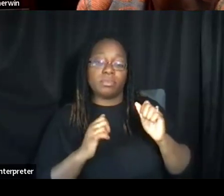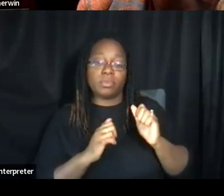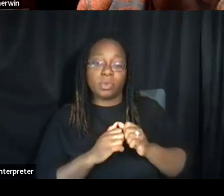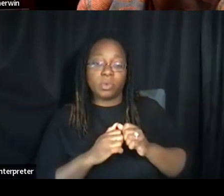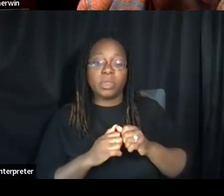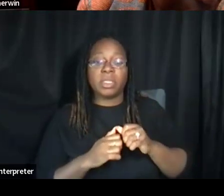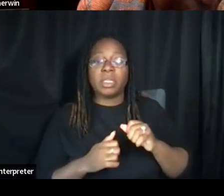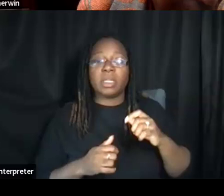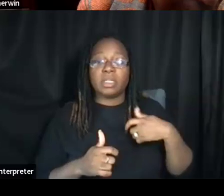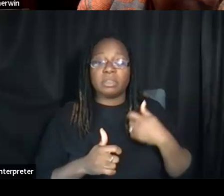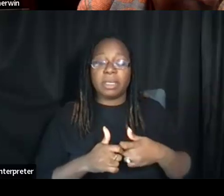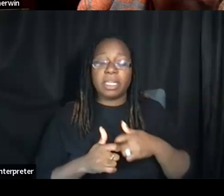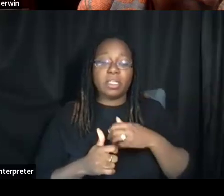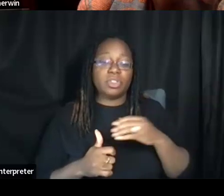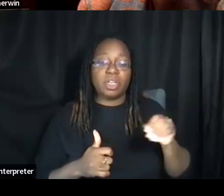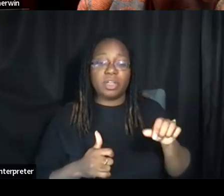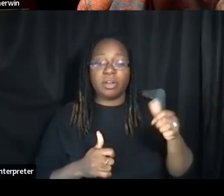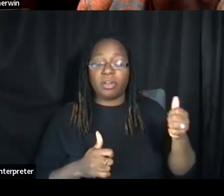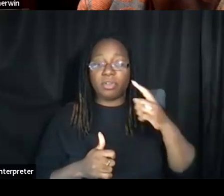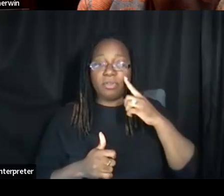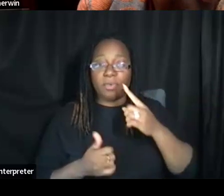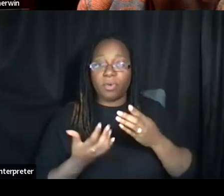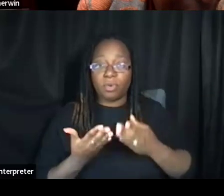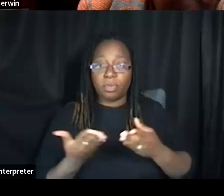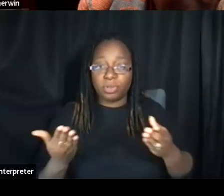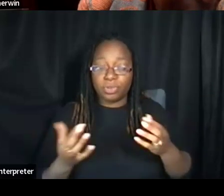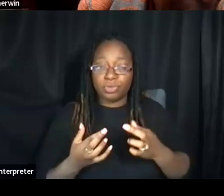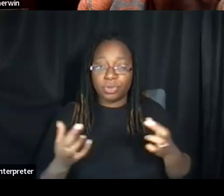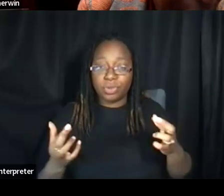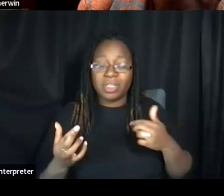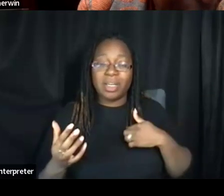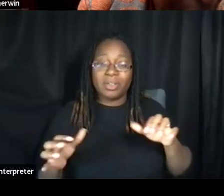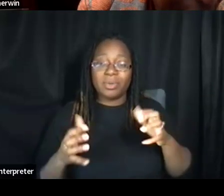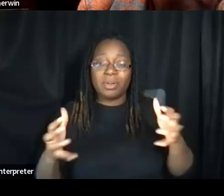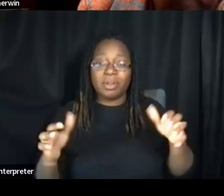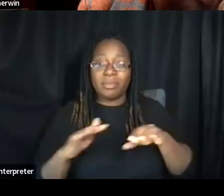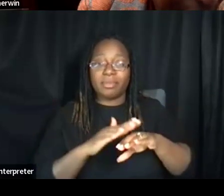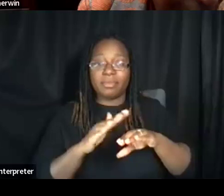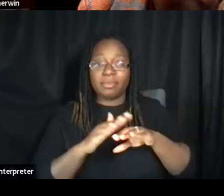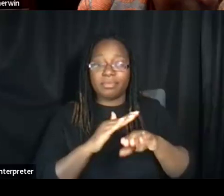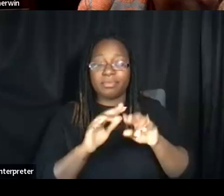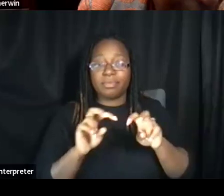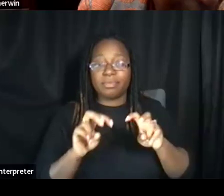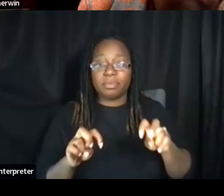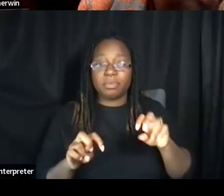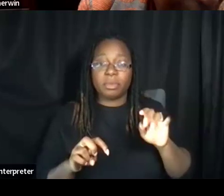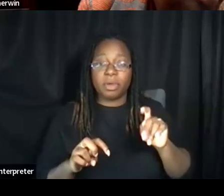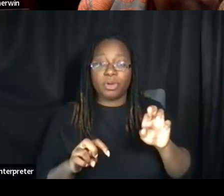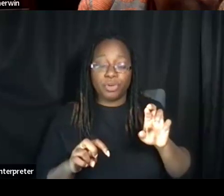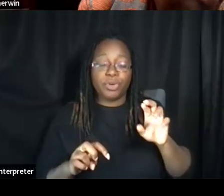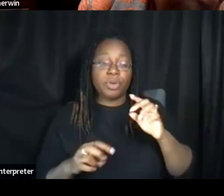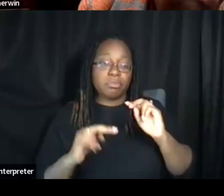for materials. I do a lot of access assessments as barter for